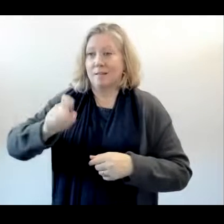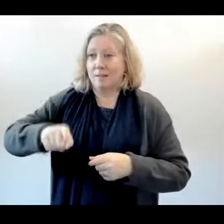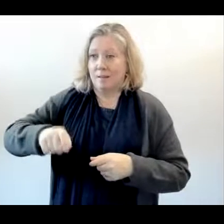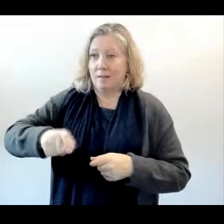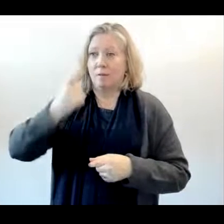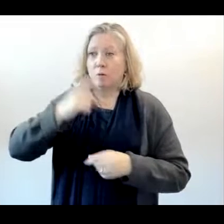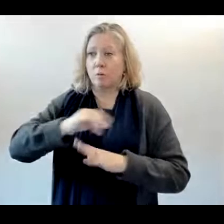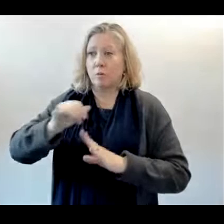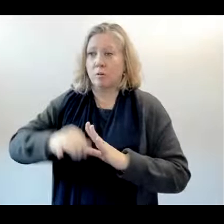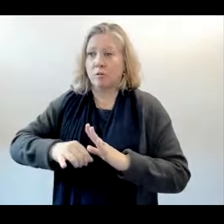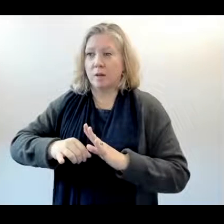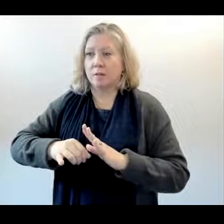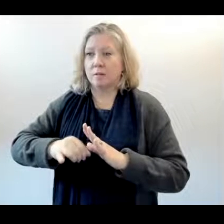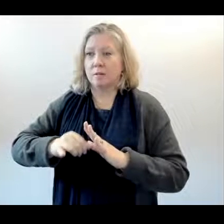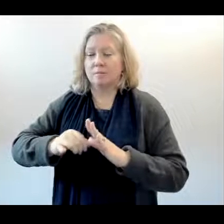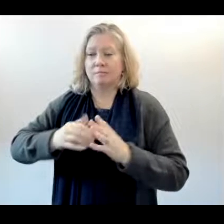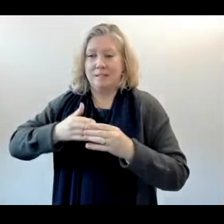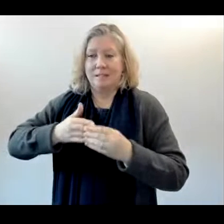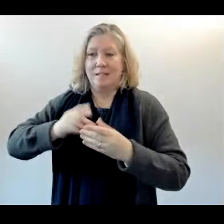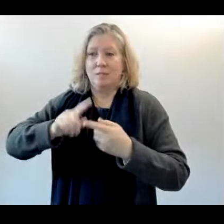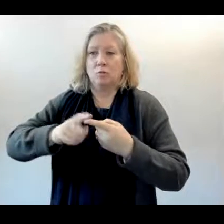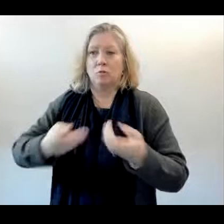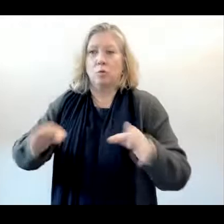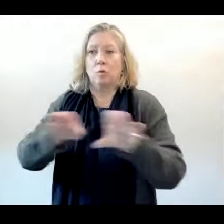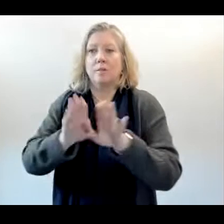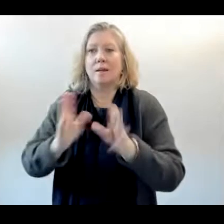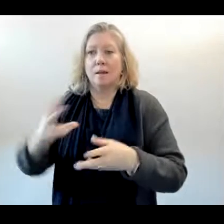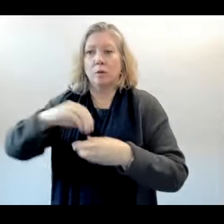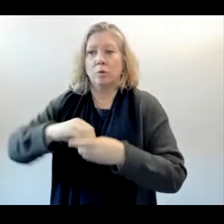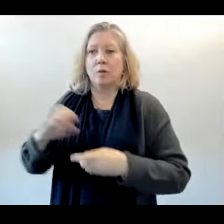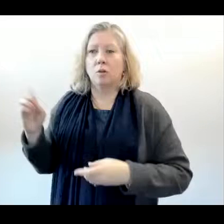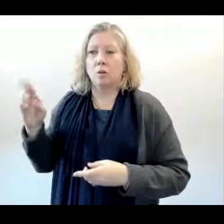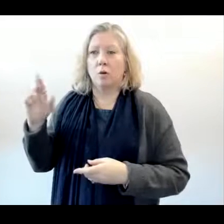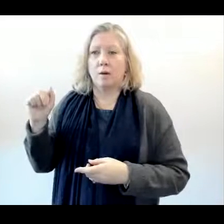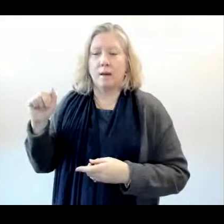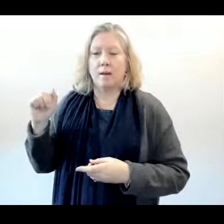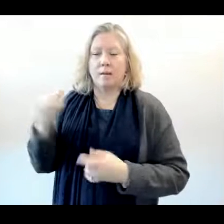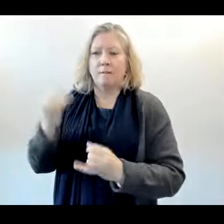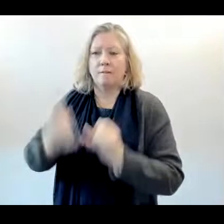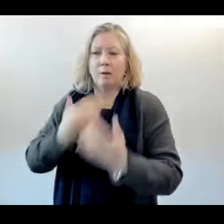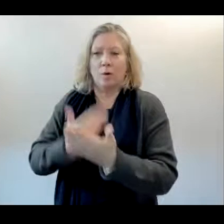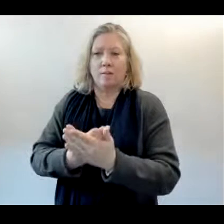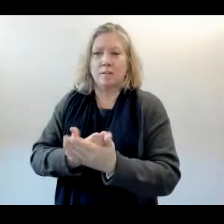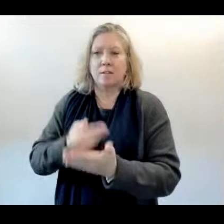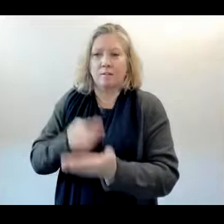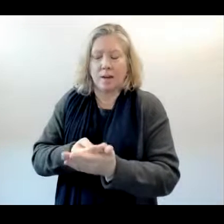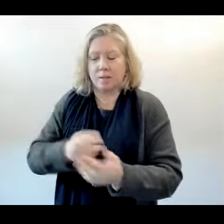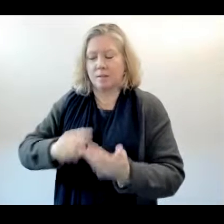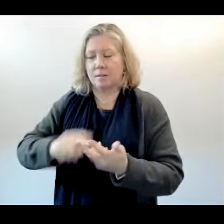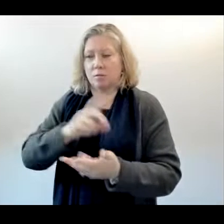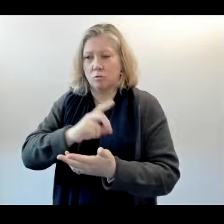this project to closing, including presenting to the URA their final evidence of financing and their final drawings, both of which have